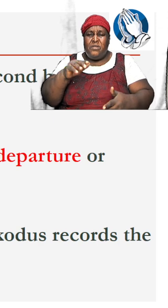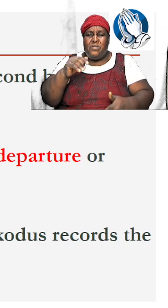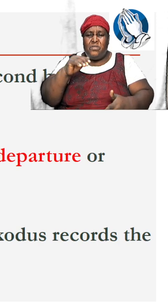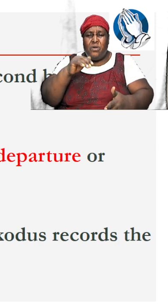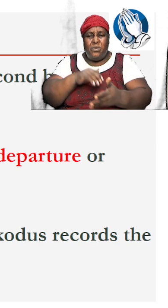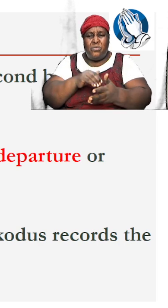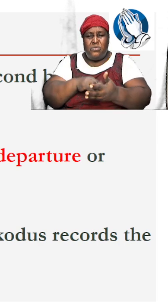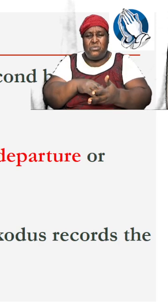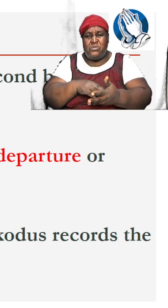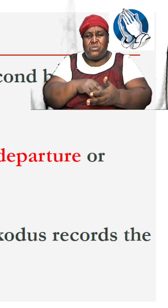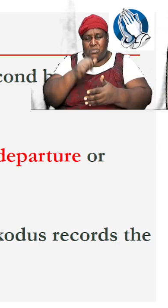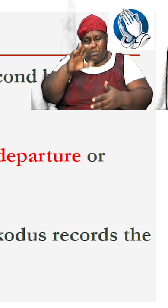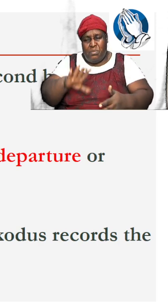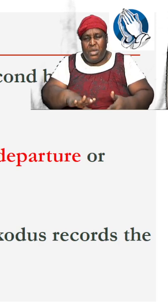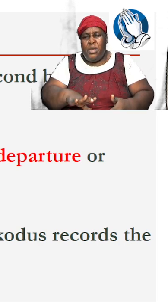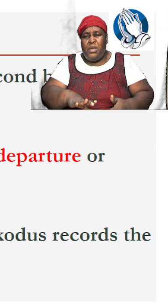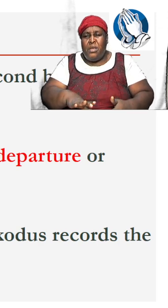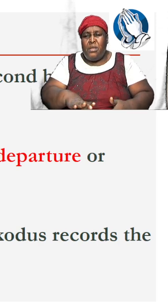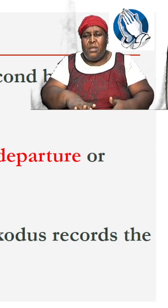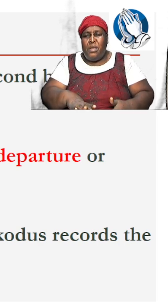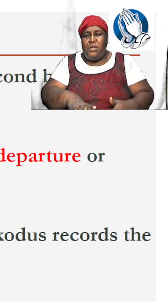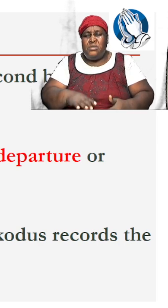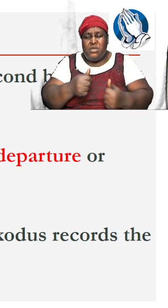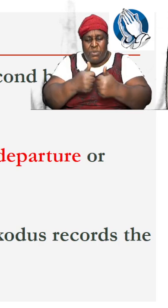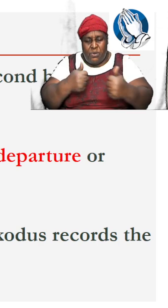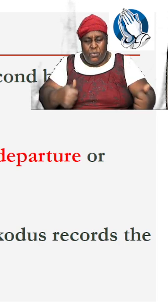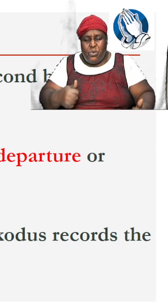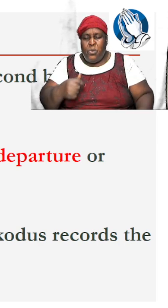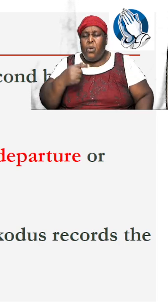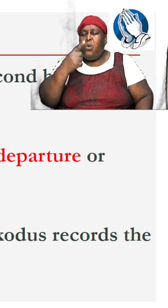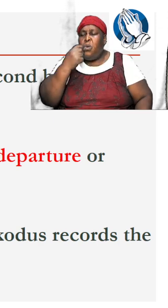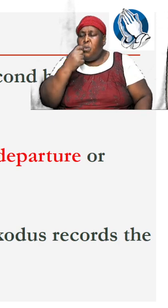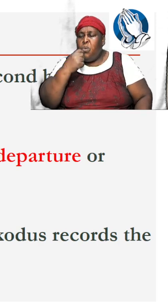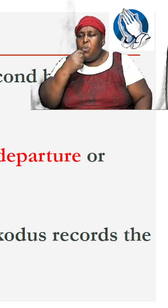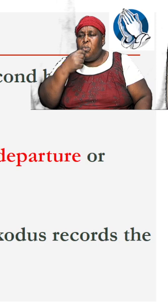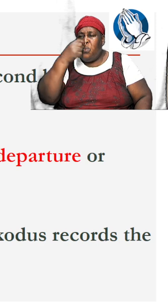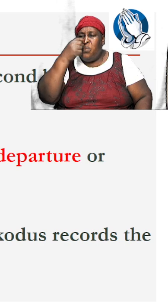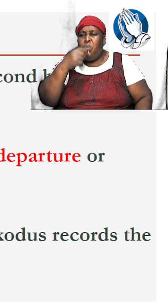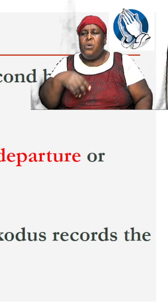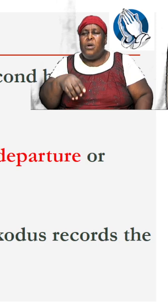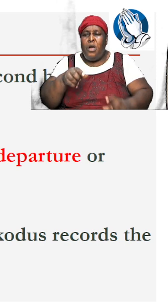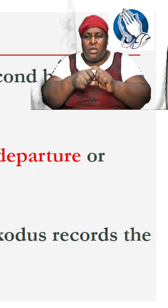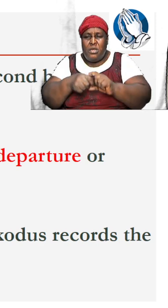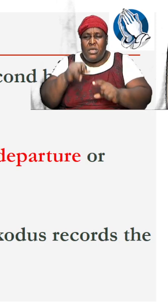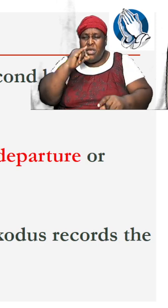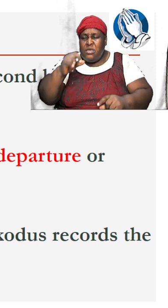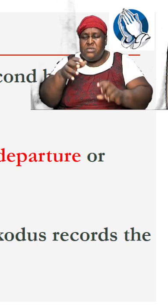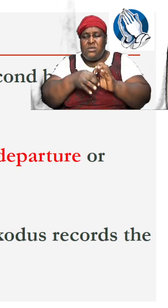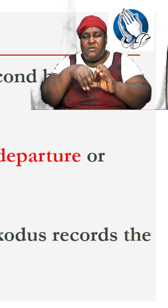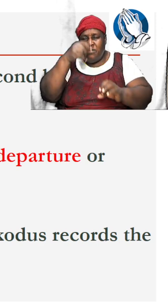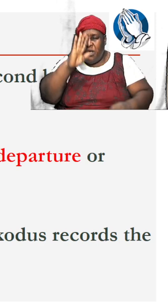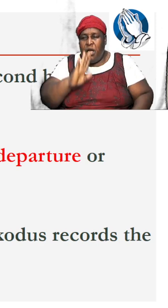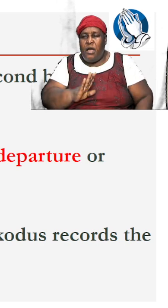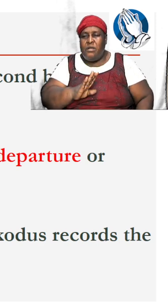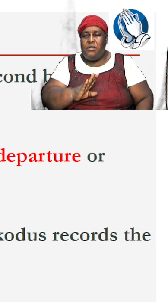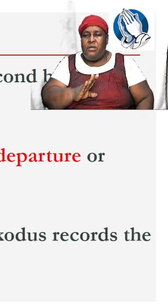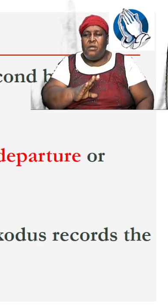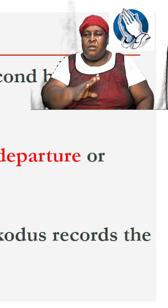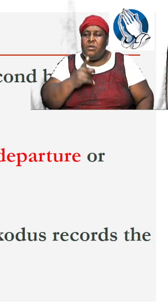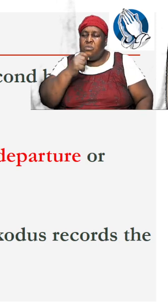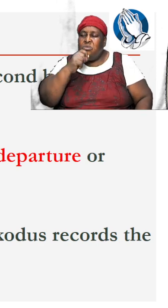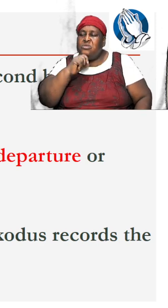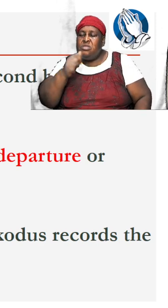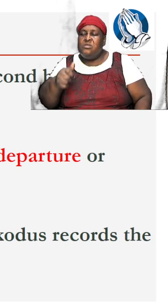of God and who is not of God. Praise God. Moses was very upset with the people, that he threw down the commandments and he broke